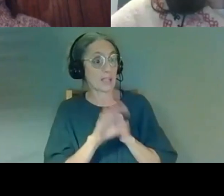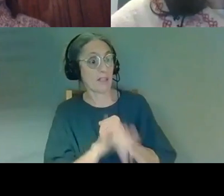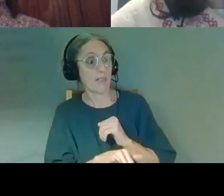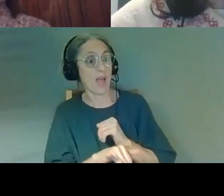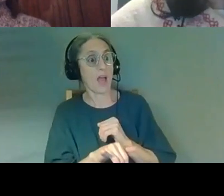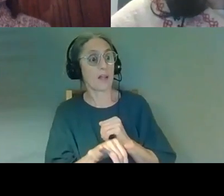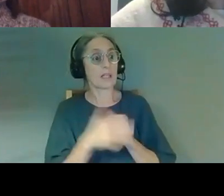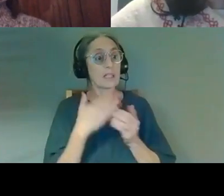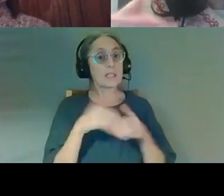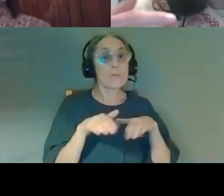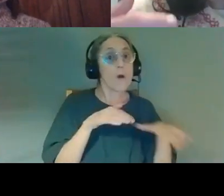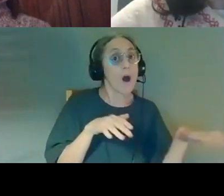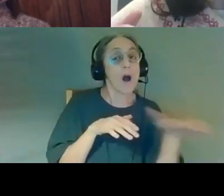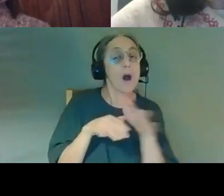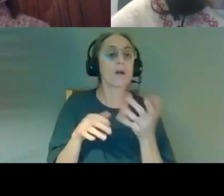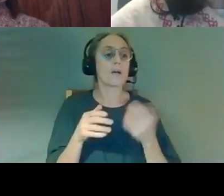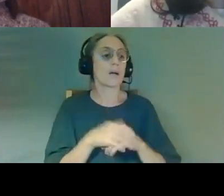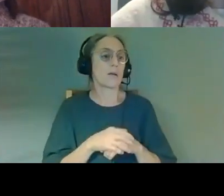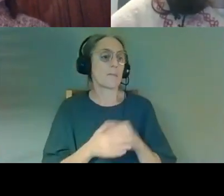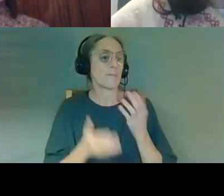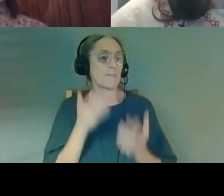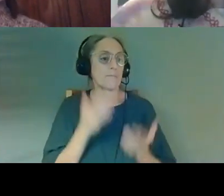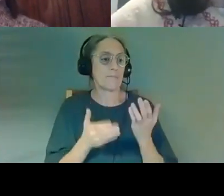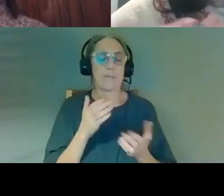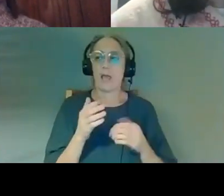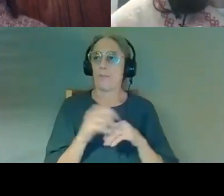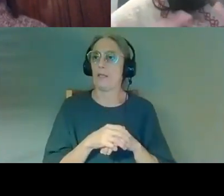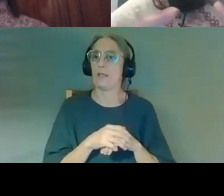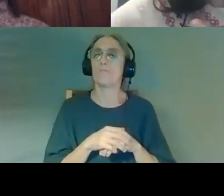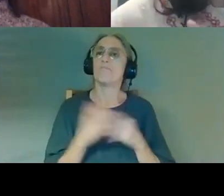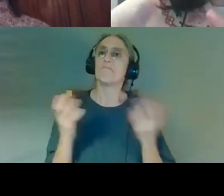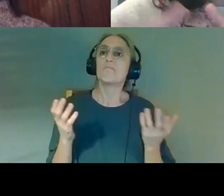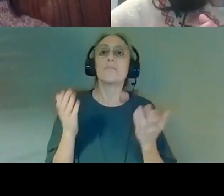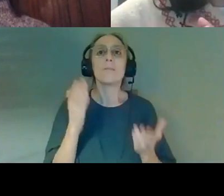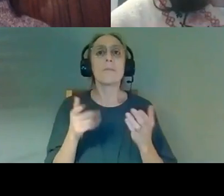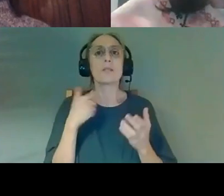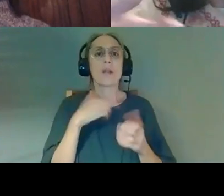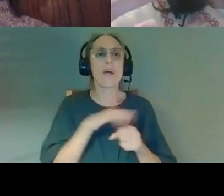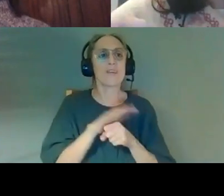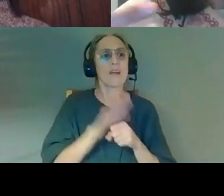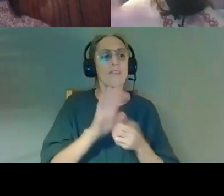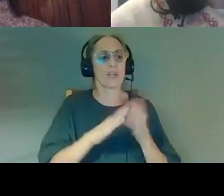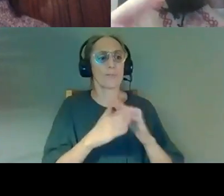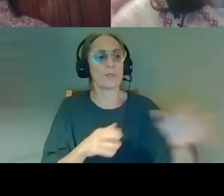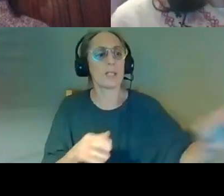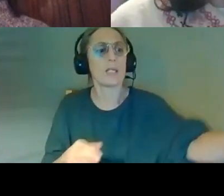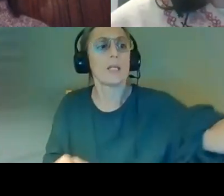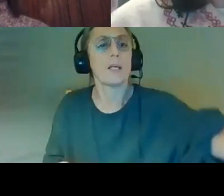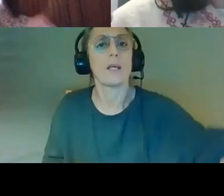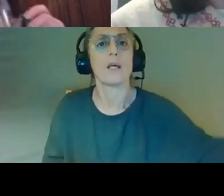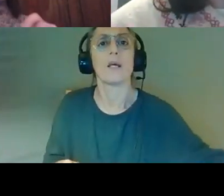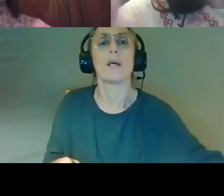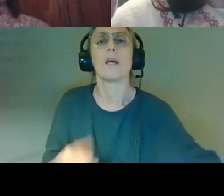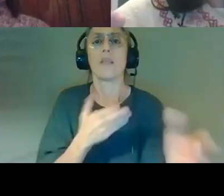places that they don't have in their communities. And these all these things are intersecting with their daily lives, and they don't see it